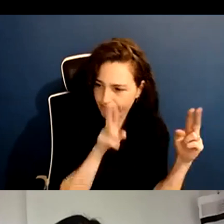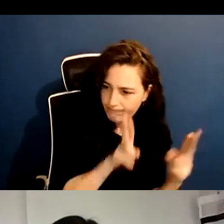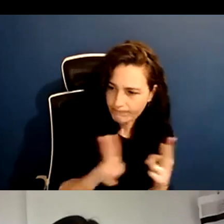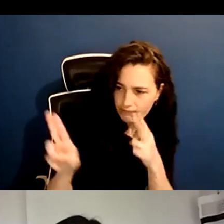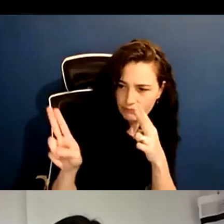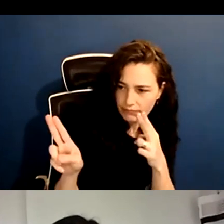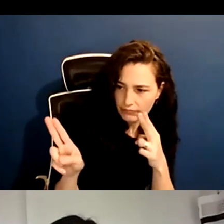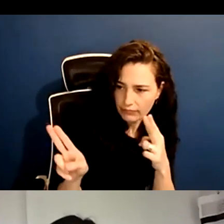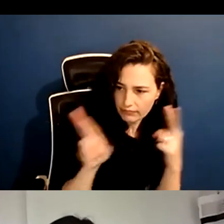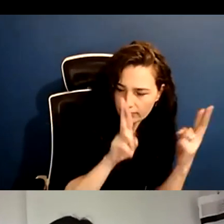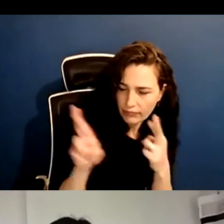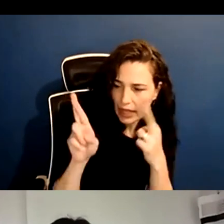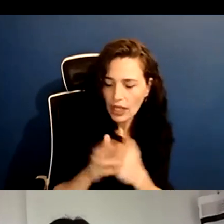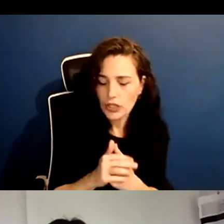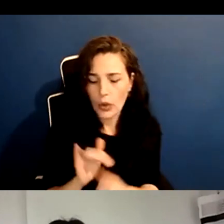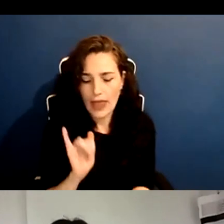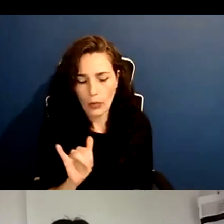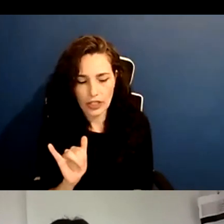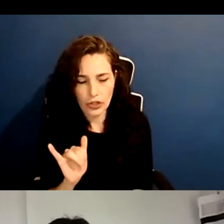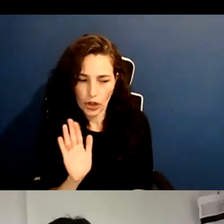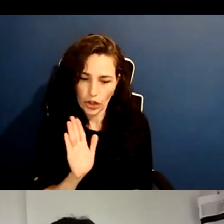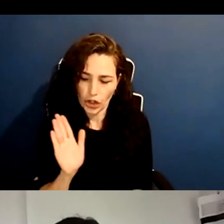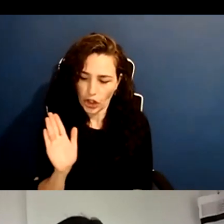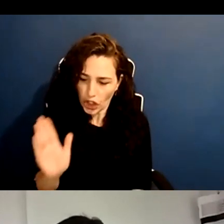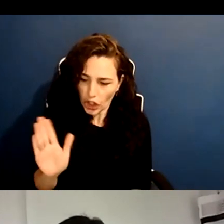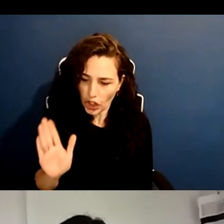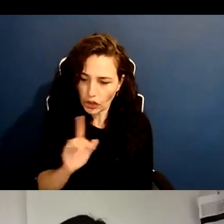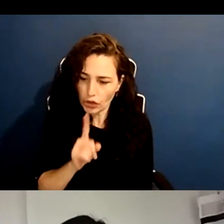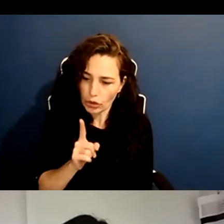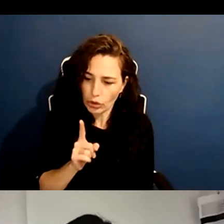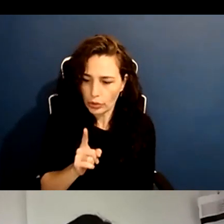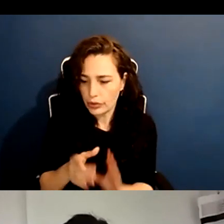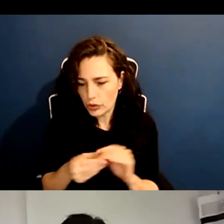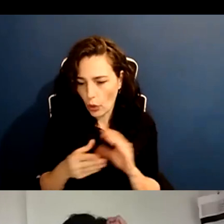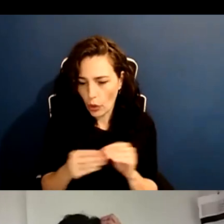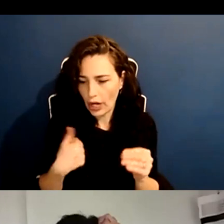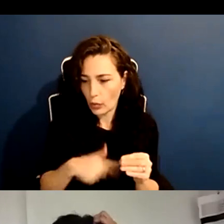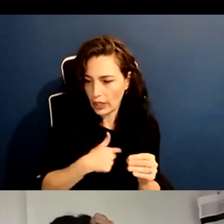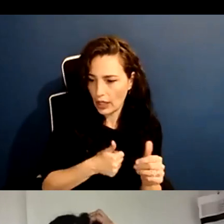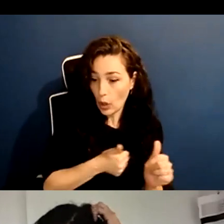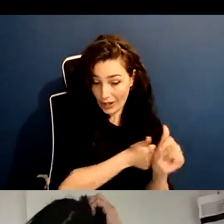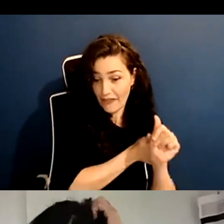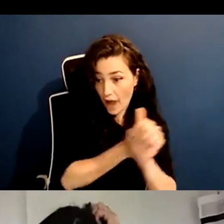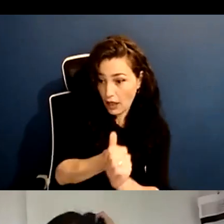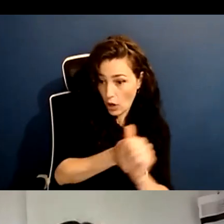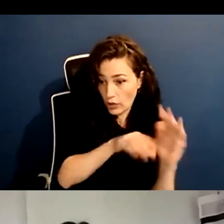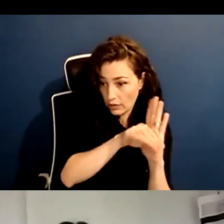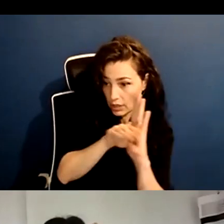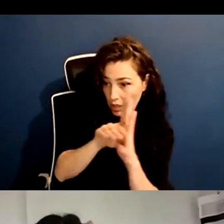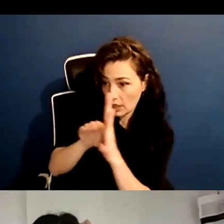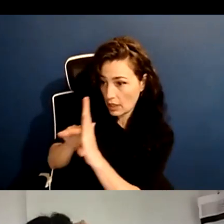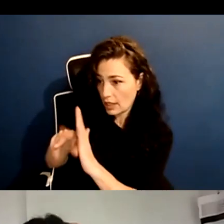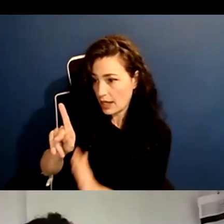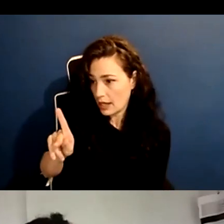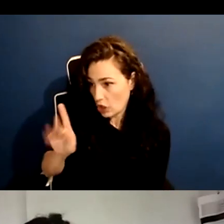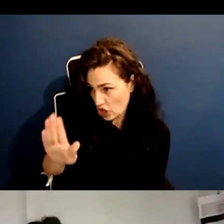sort of follow her. But that was the story. But then as time went on, and as we got a lot of rejections,